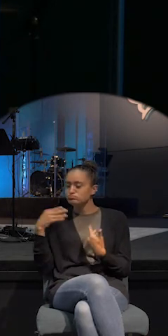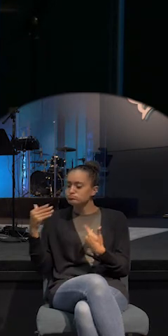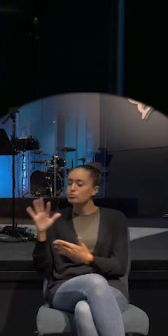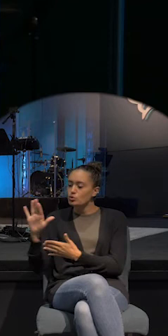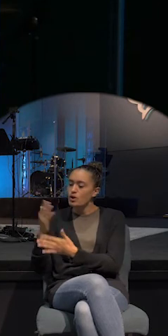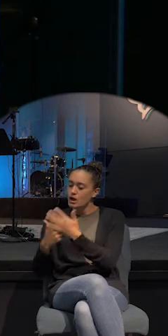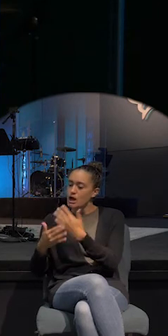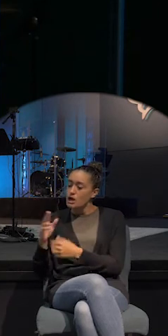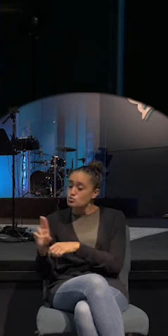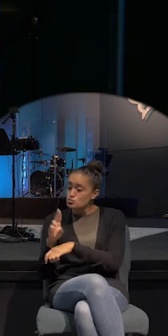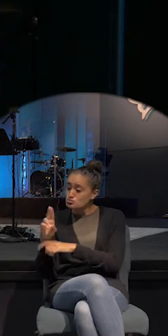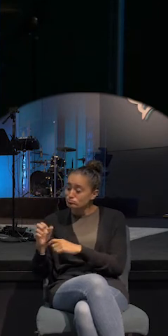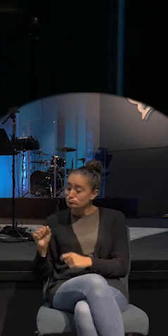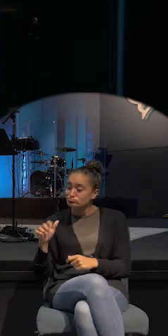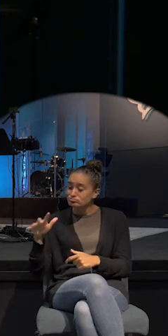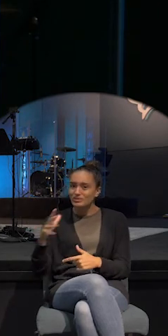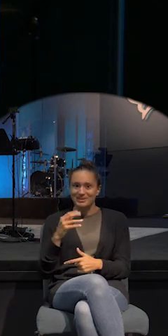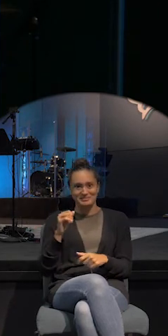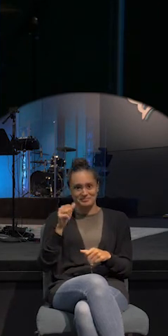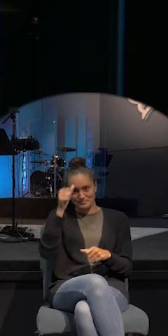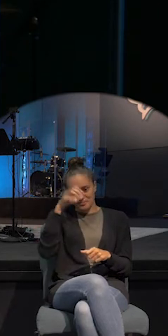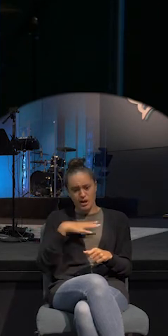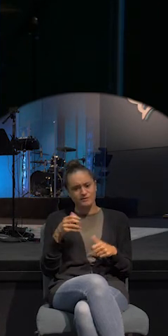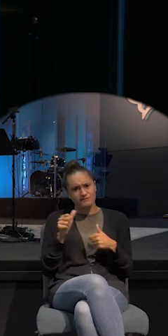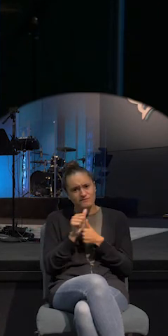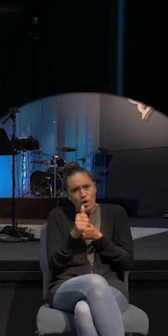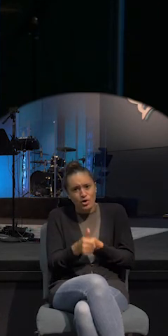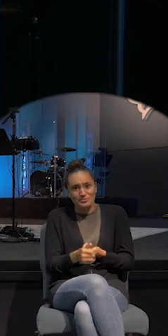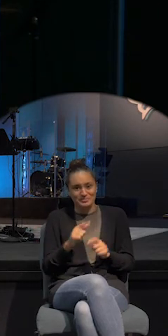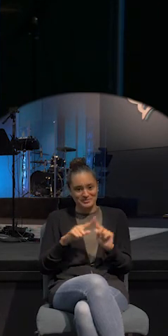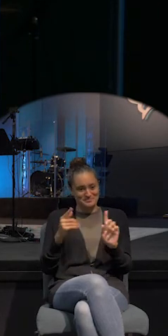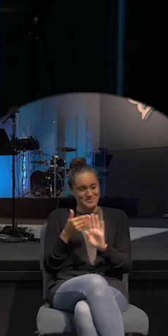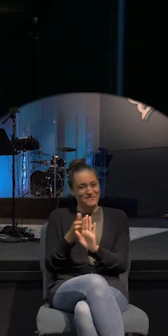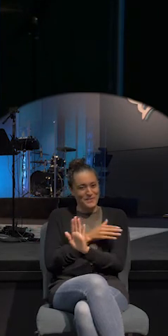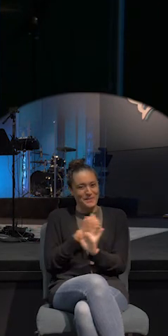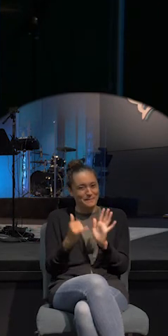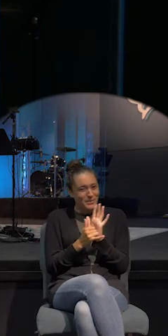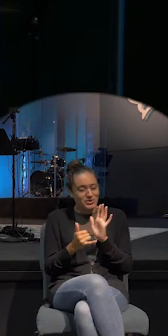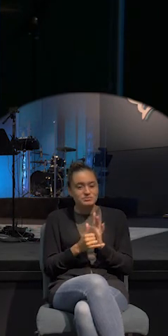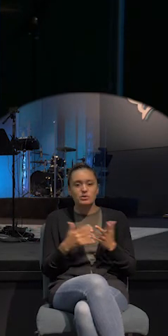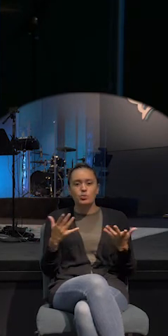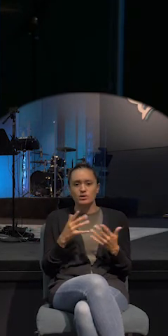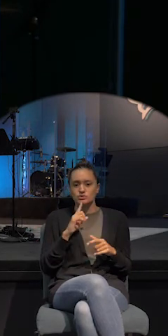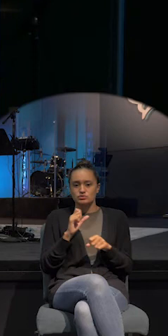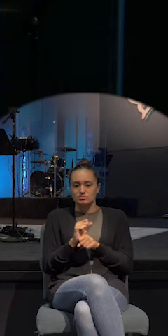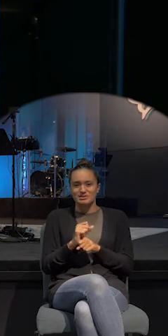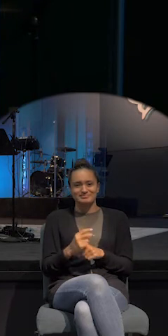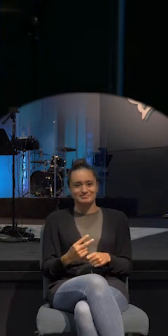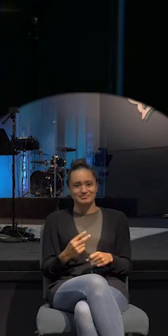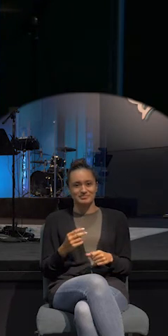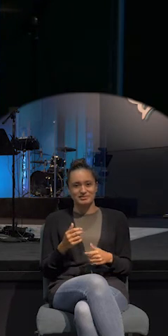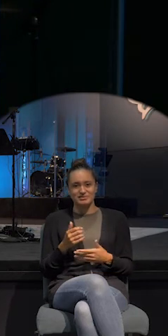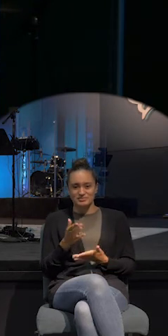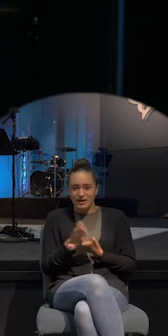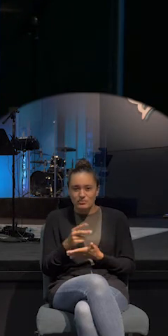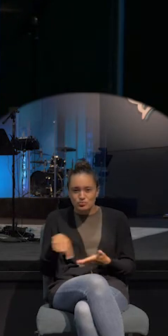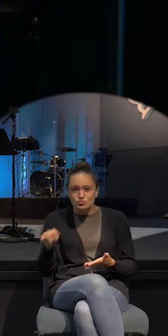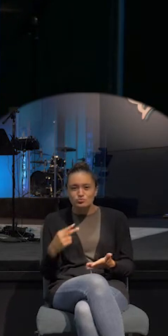impossible. So what is it that has crippled us today? What is it that may have crippled